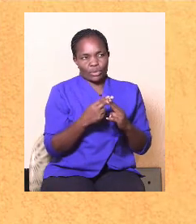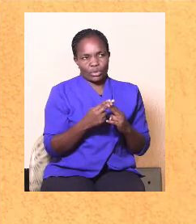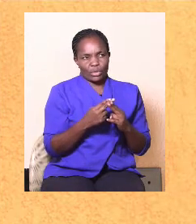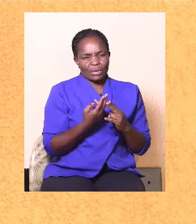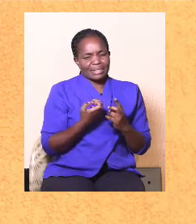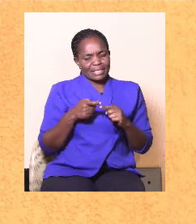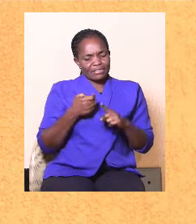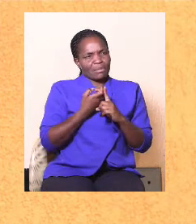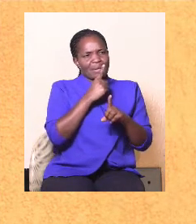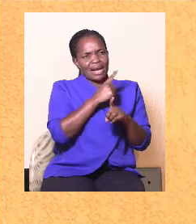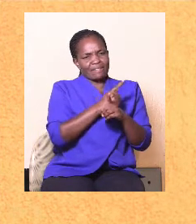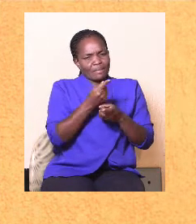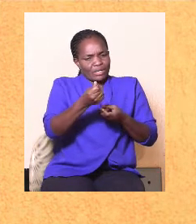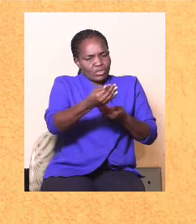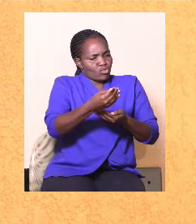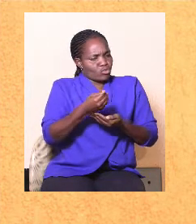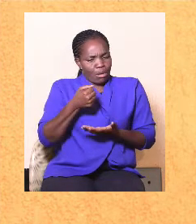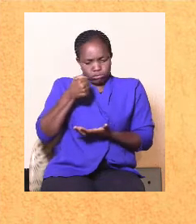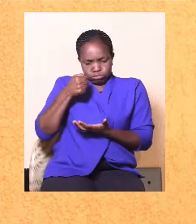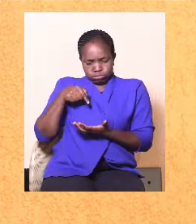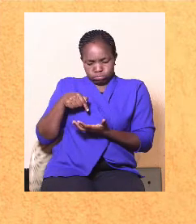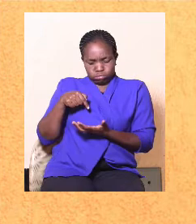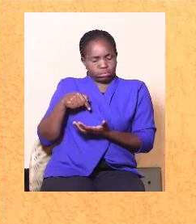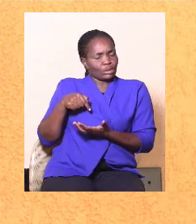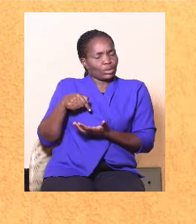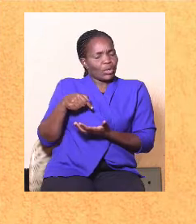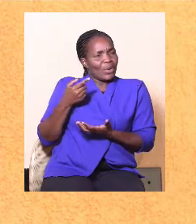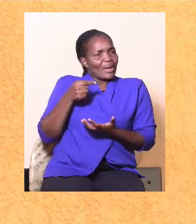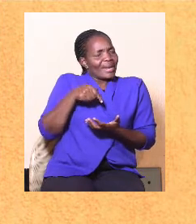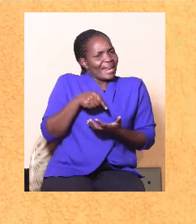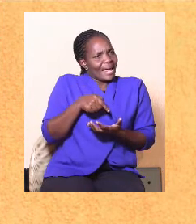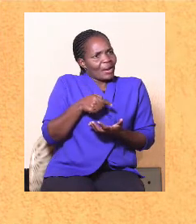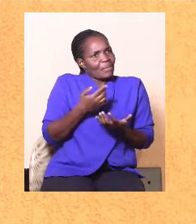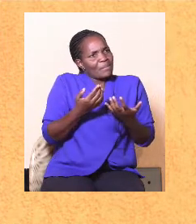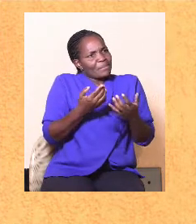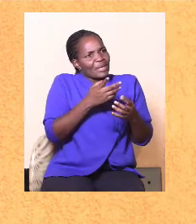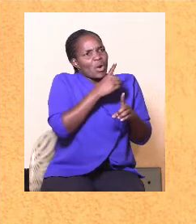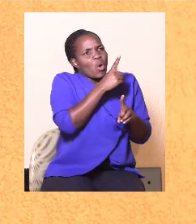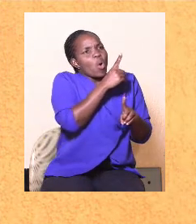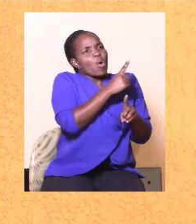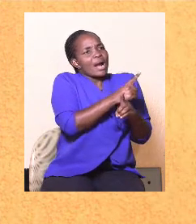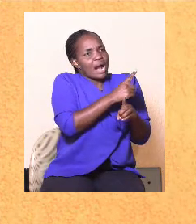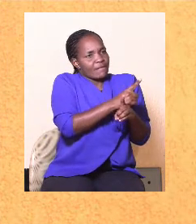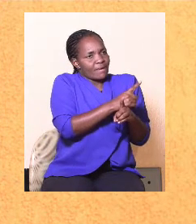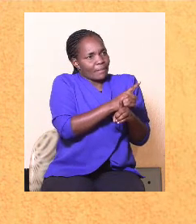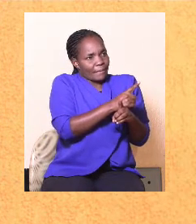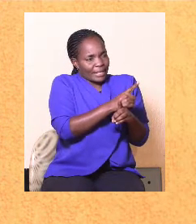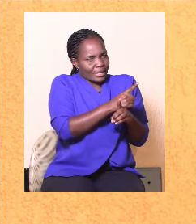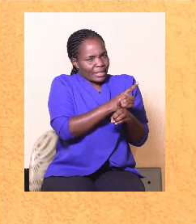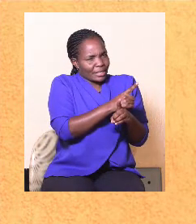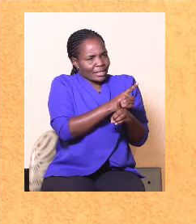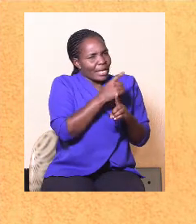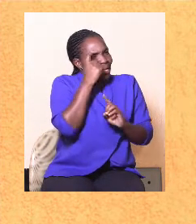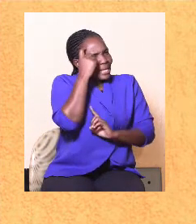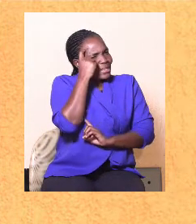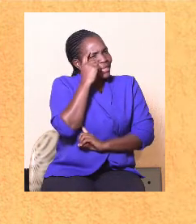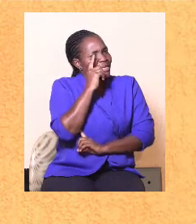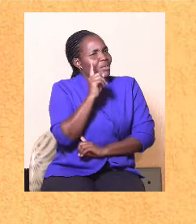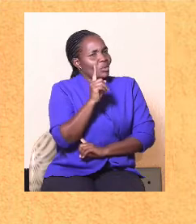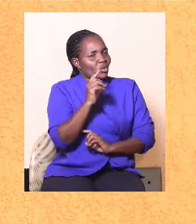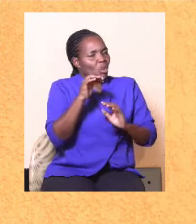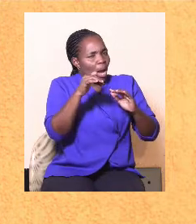coffers. What is the government intending to do if there's a suggestion to decrease salaries on normal personnel